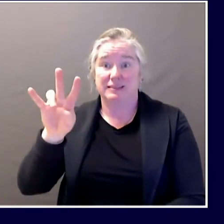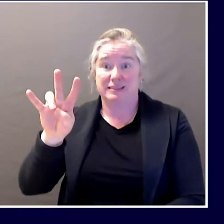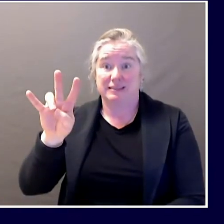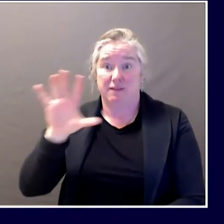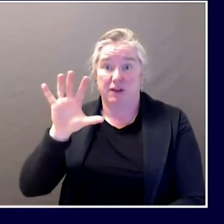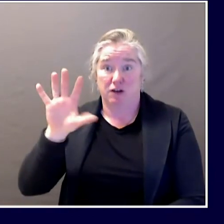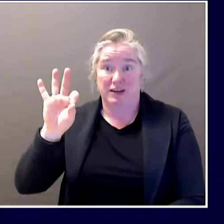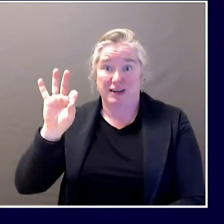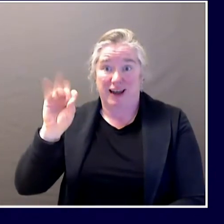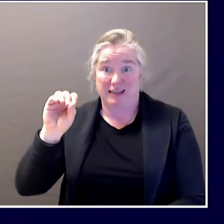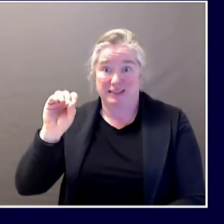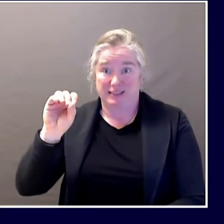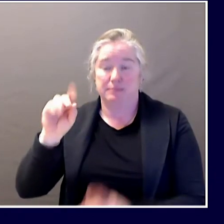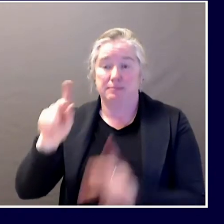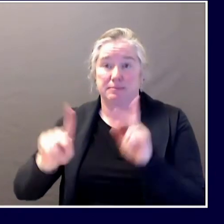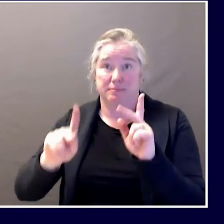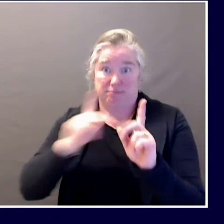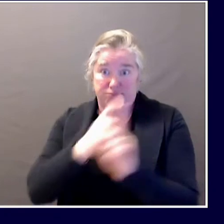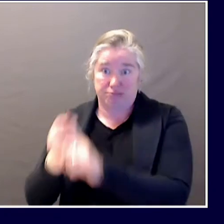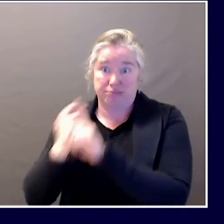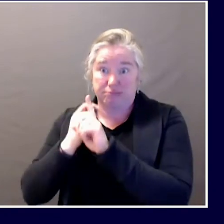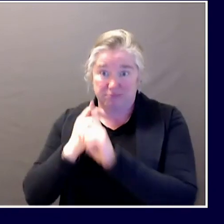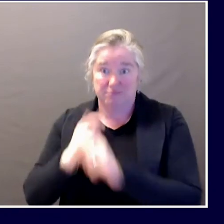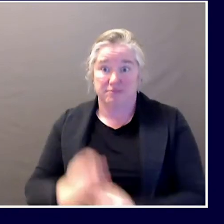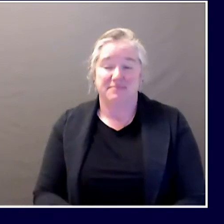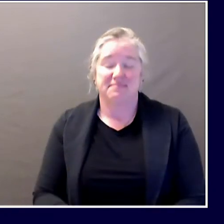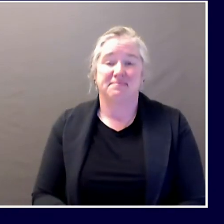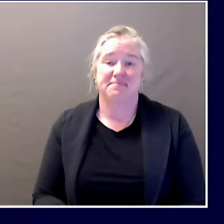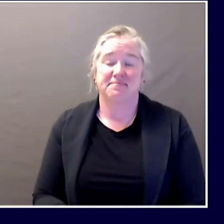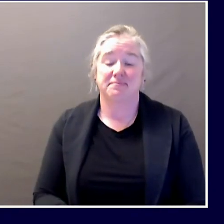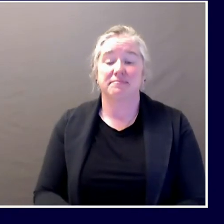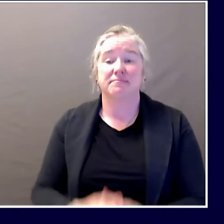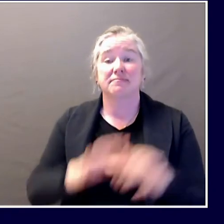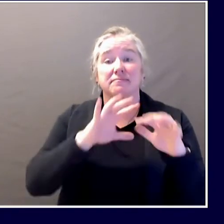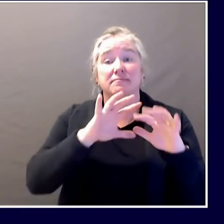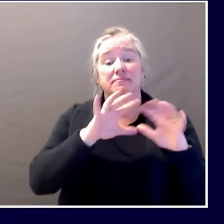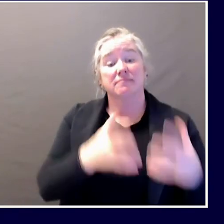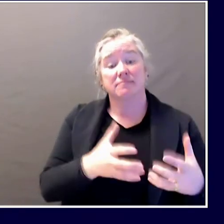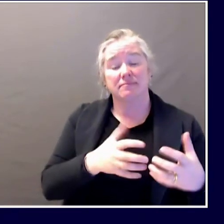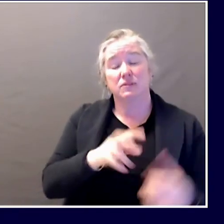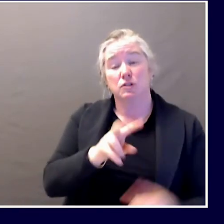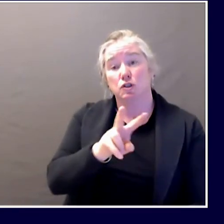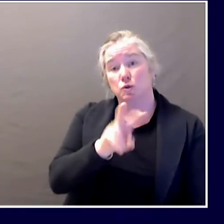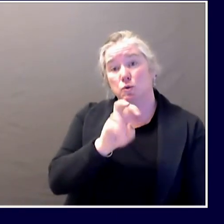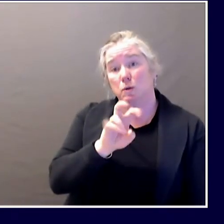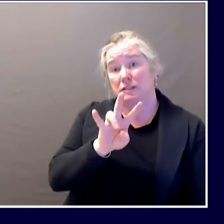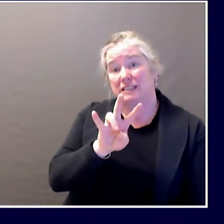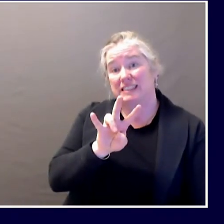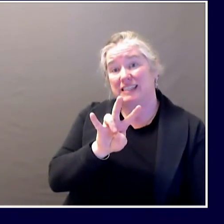430,790 COVID-19 vaccine doses. Of those,